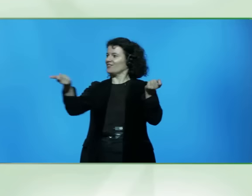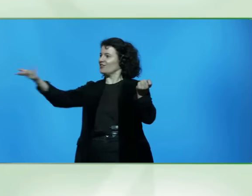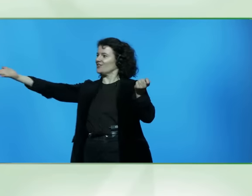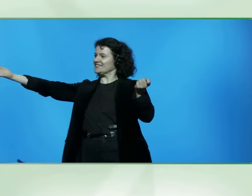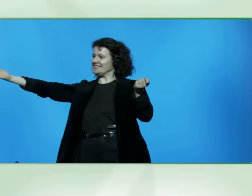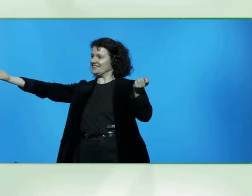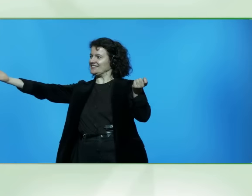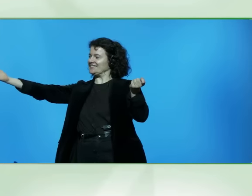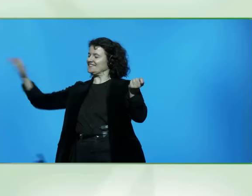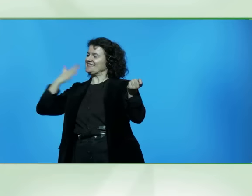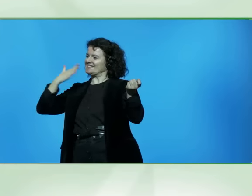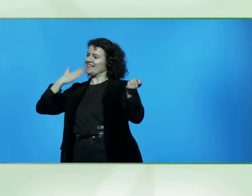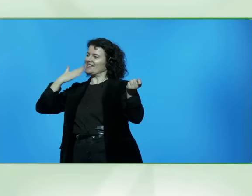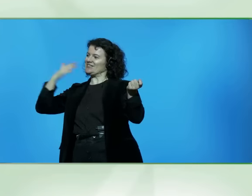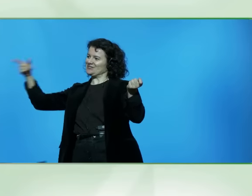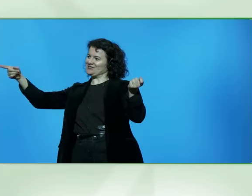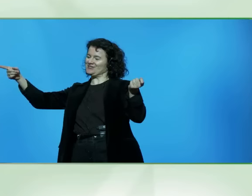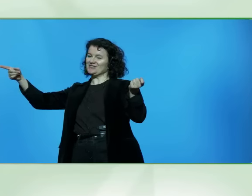Woo.